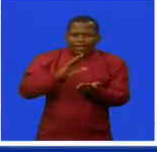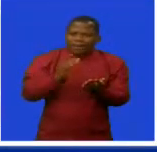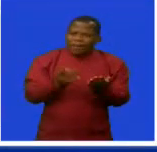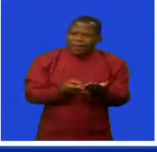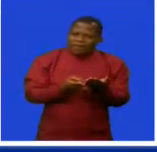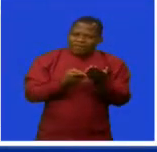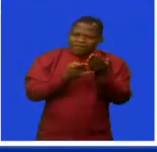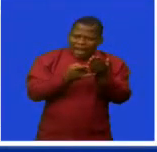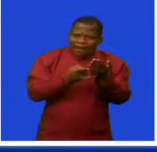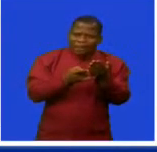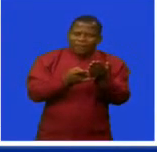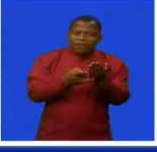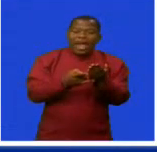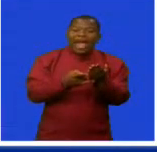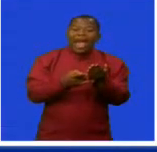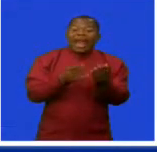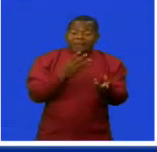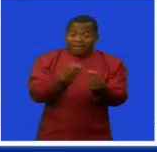for a learner,